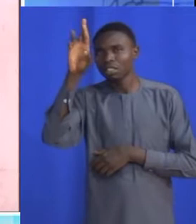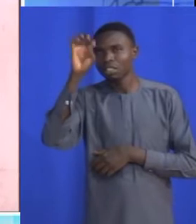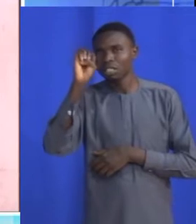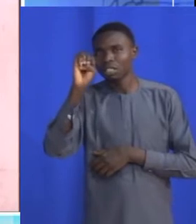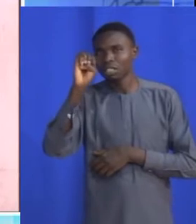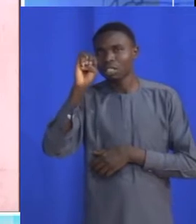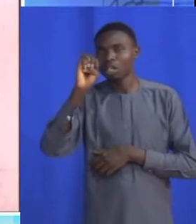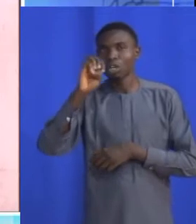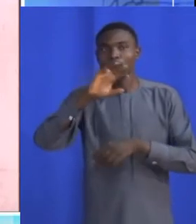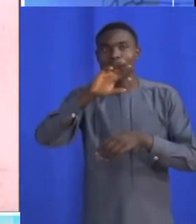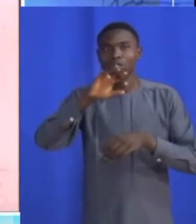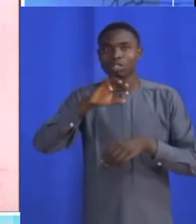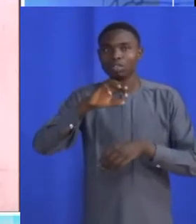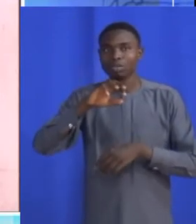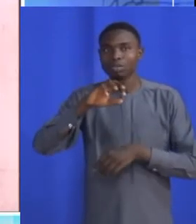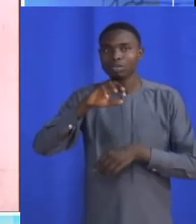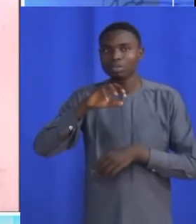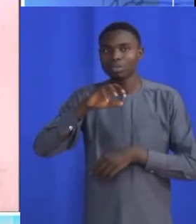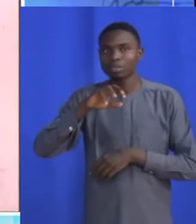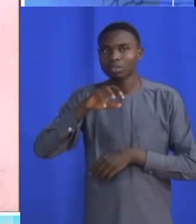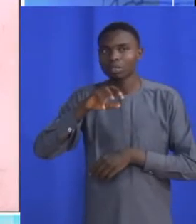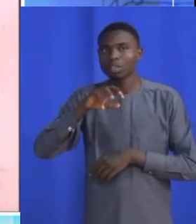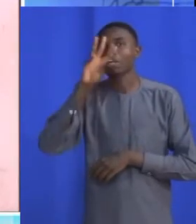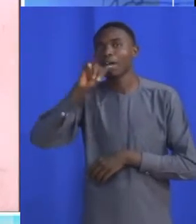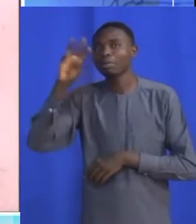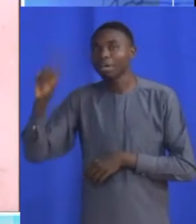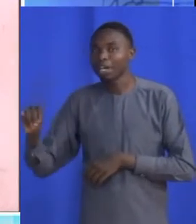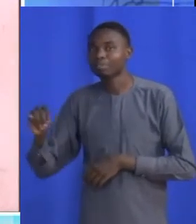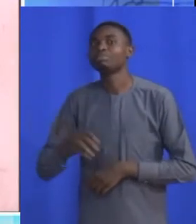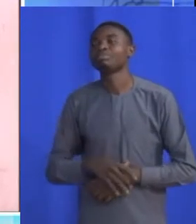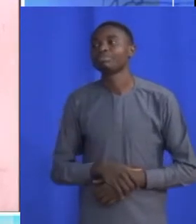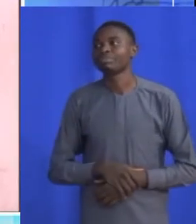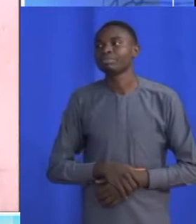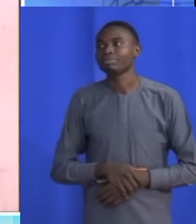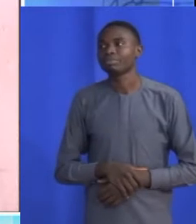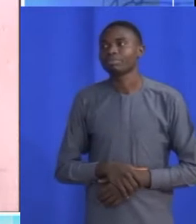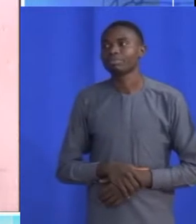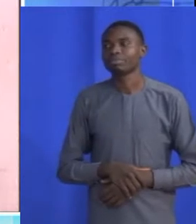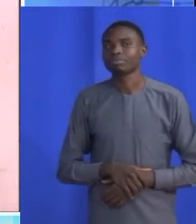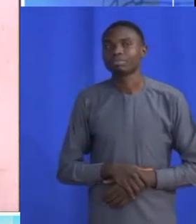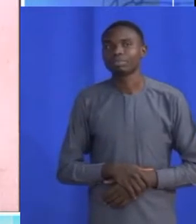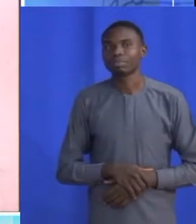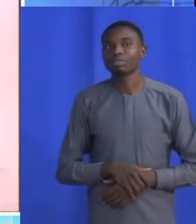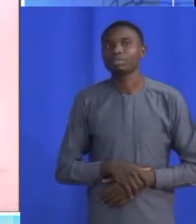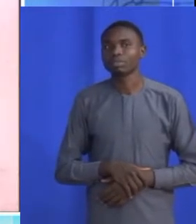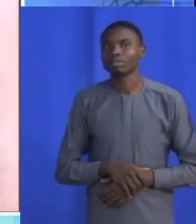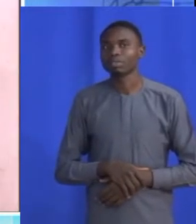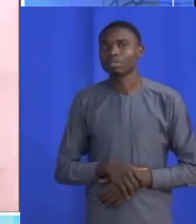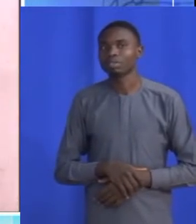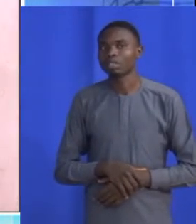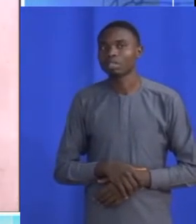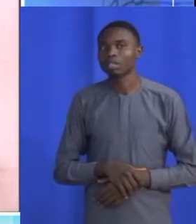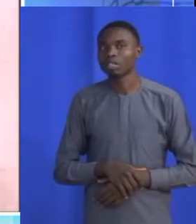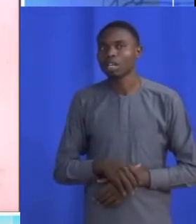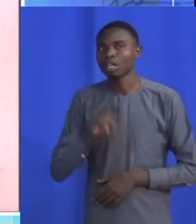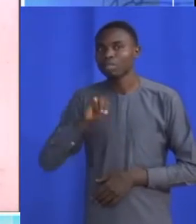your status, it treats you equally. Thirdly, the fundamental human rights. You still remember your human rights